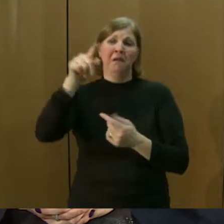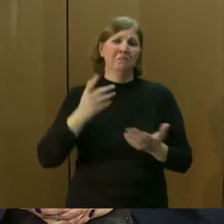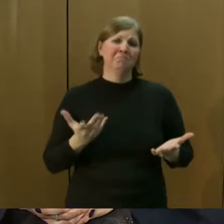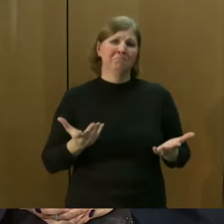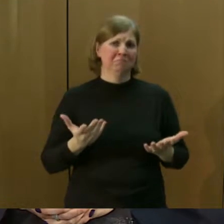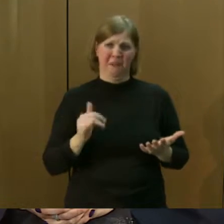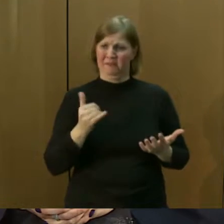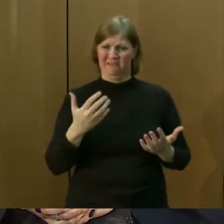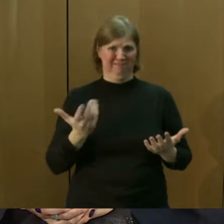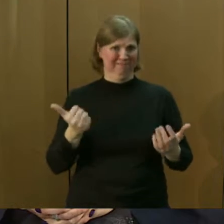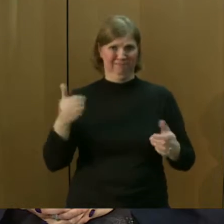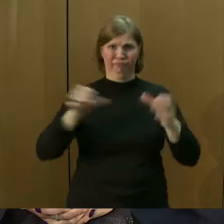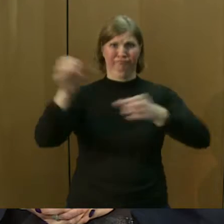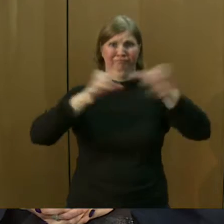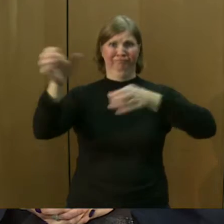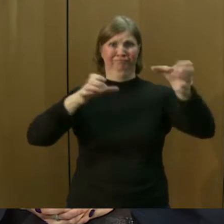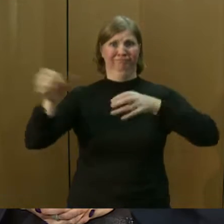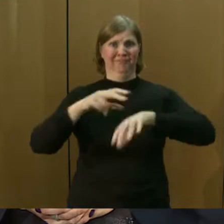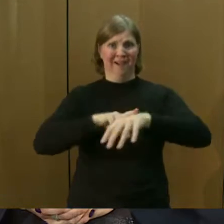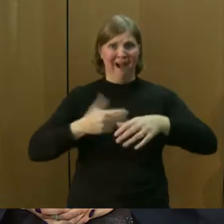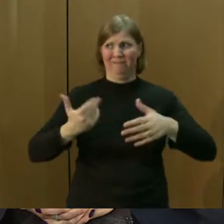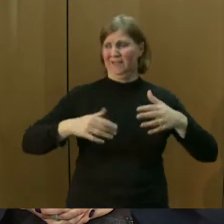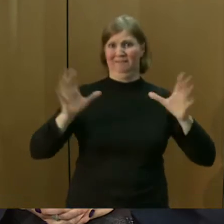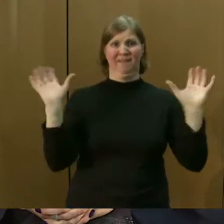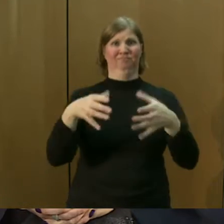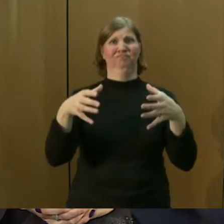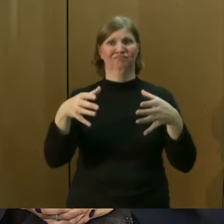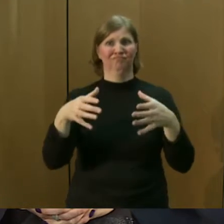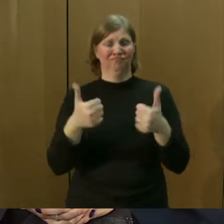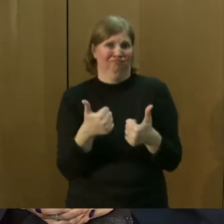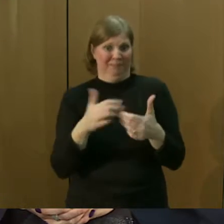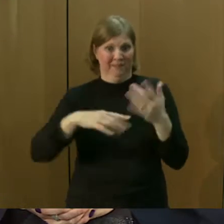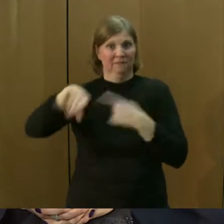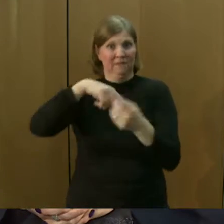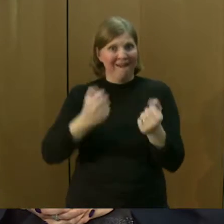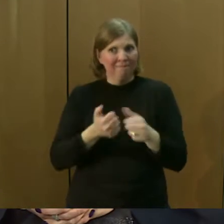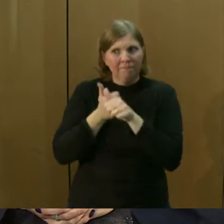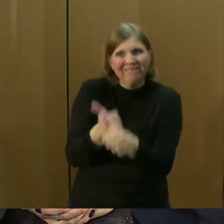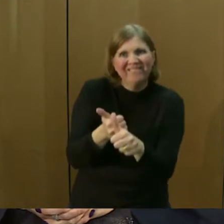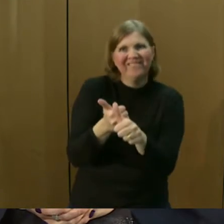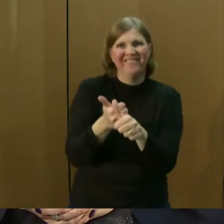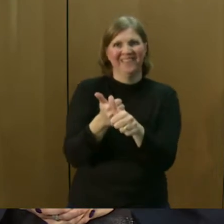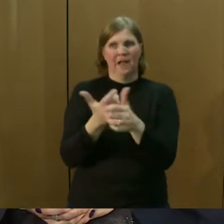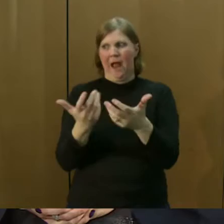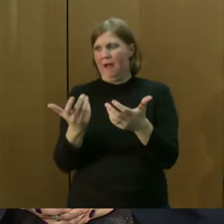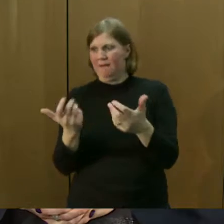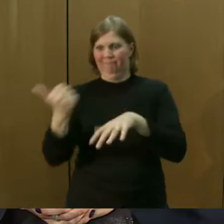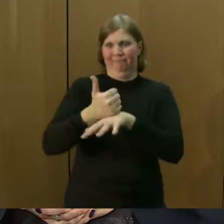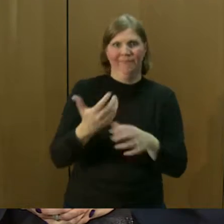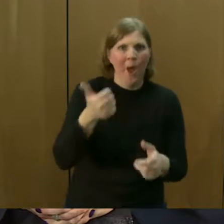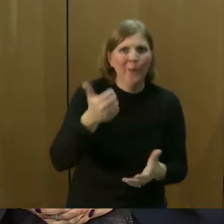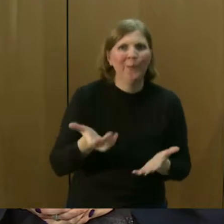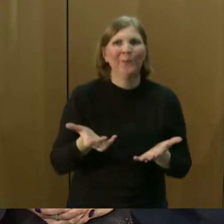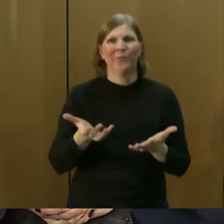staff who can assist you with the sort of running of your show. They can operate your show for you.